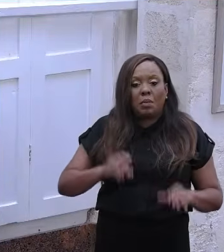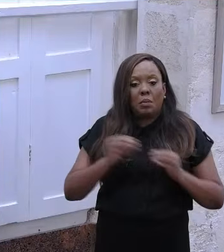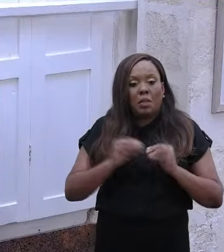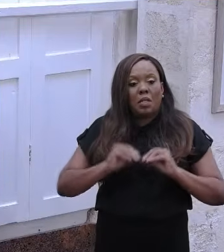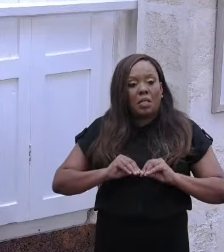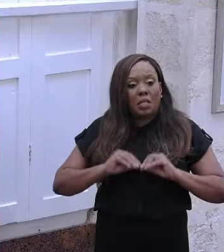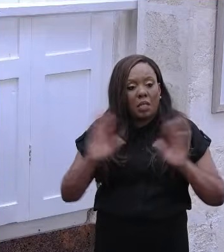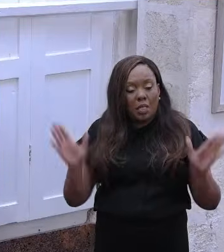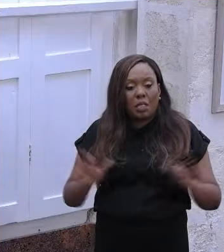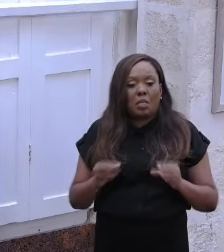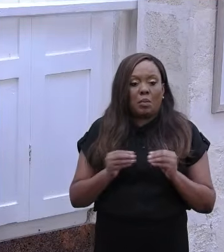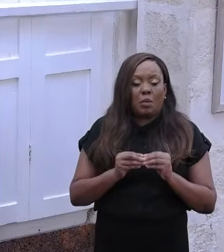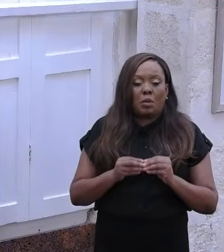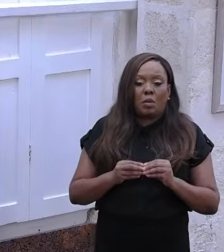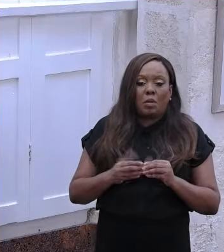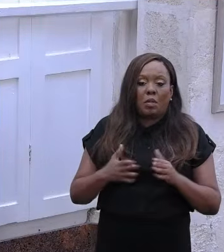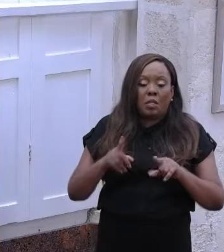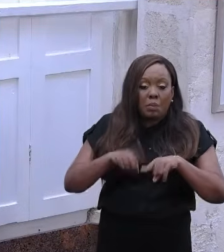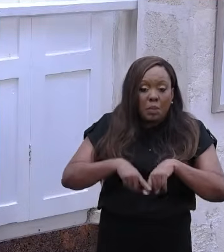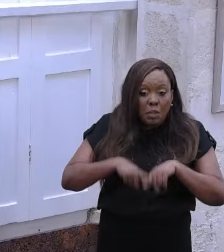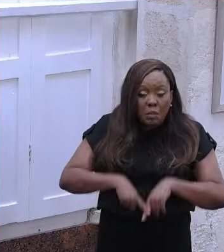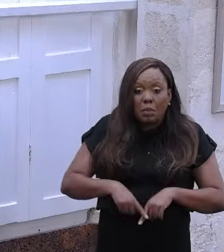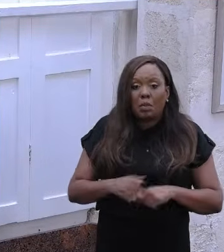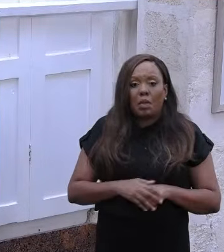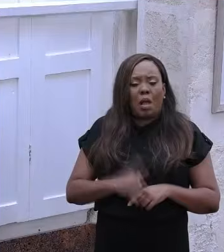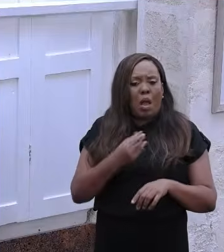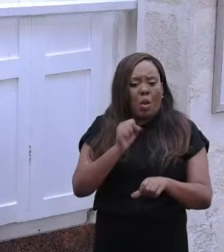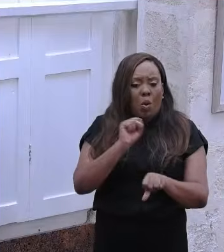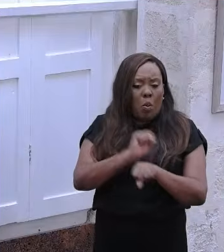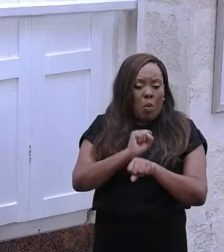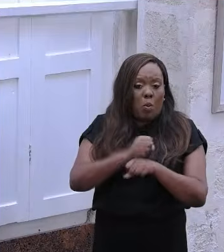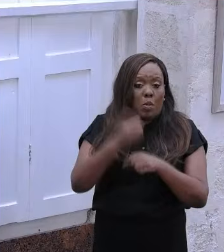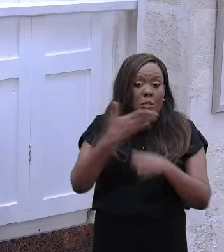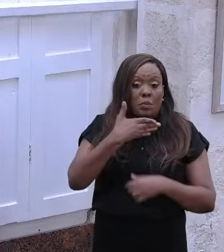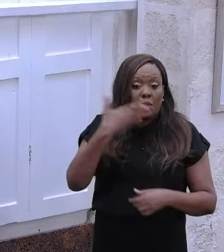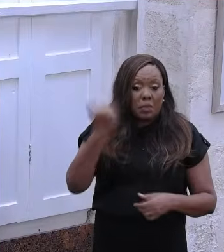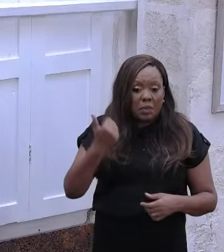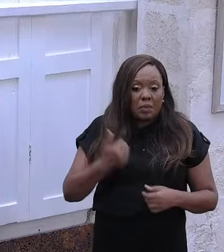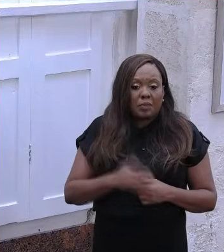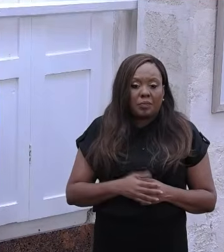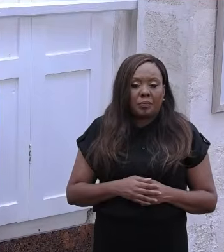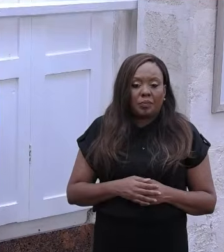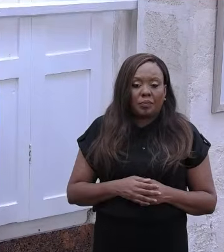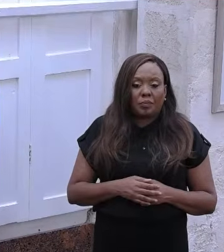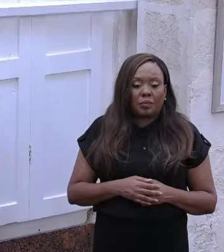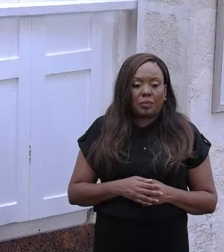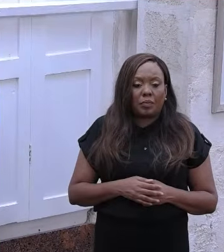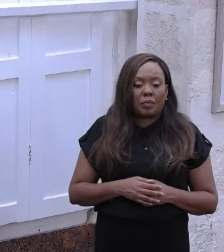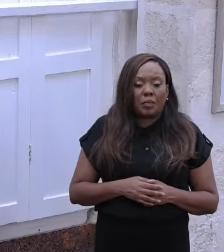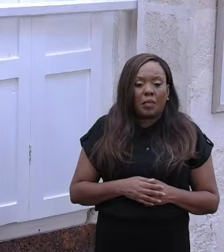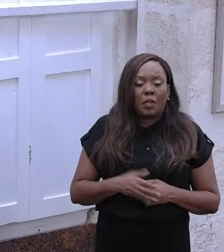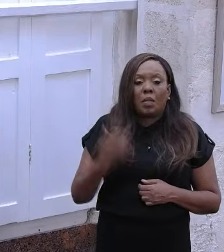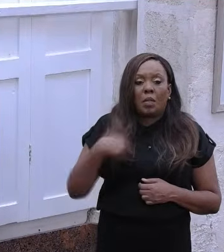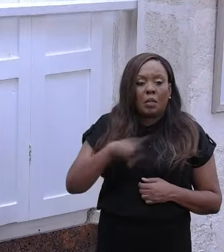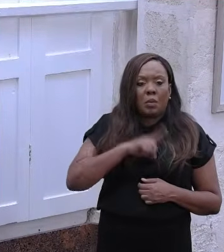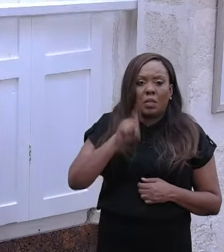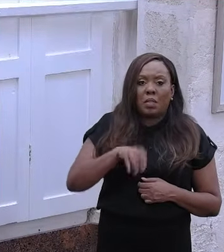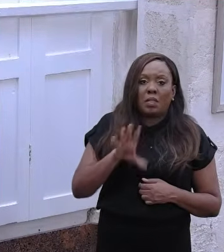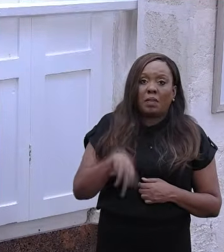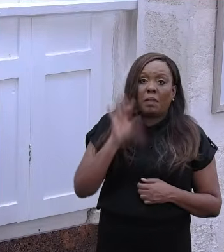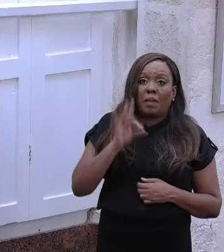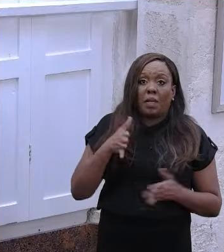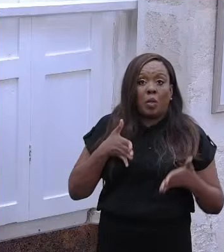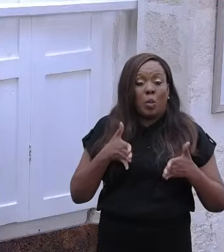and efficient. And that is where you got. So we have to find a way to bridge the gap between